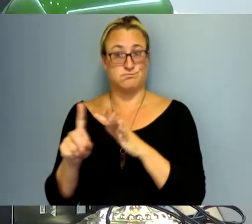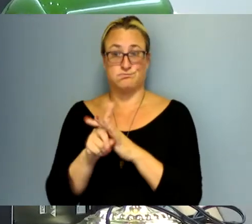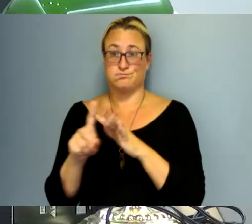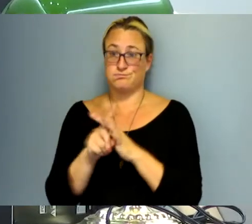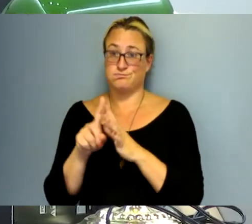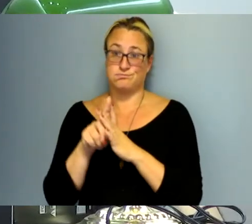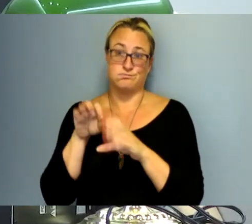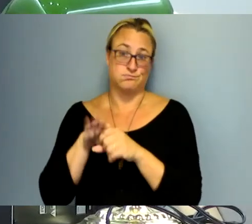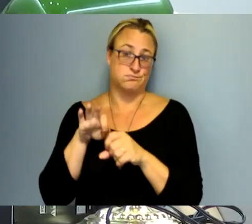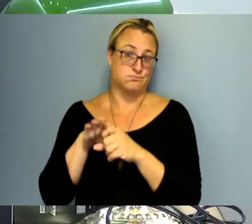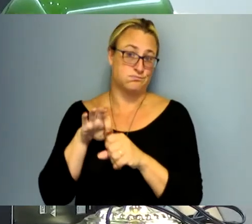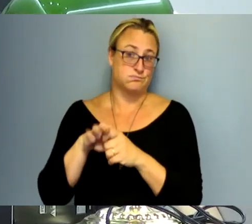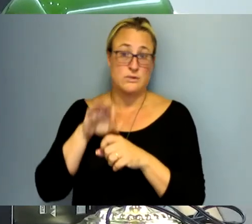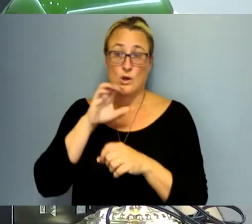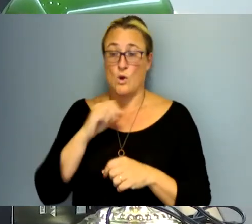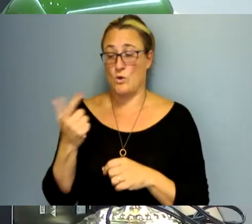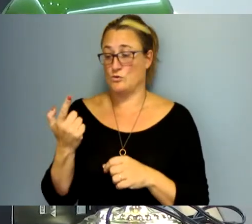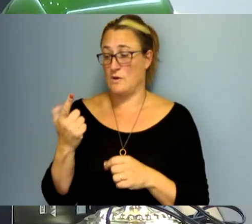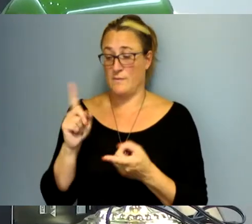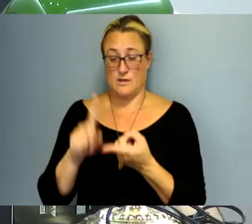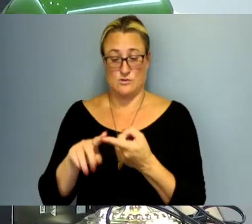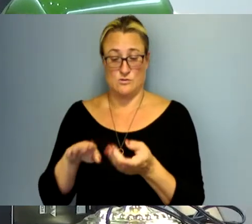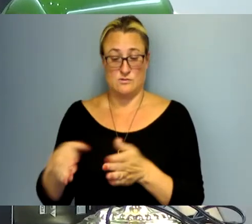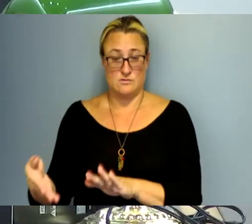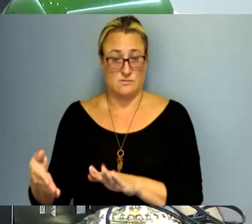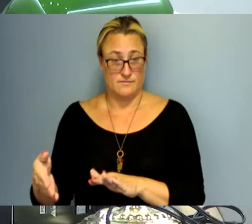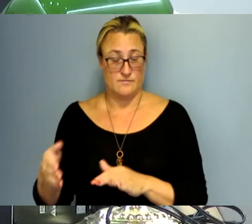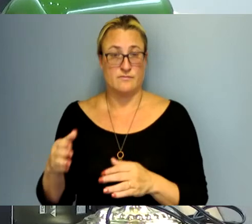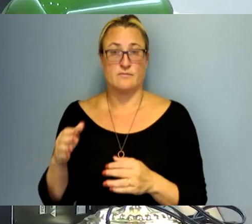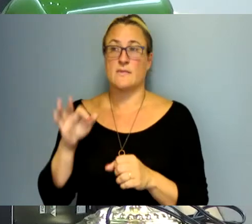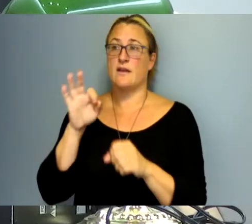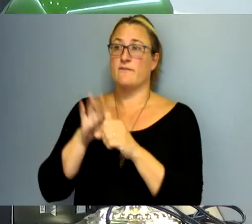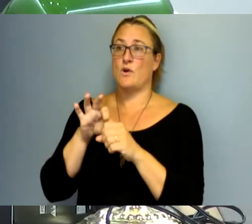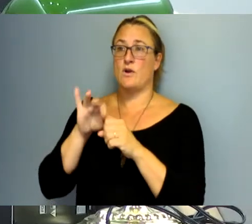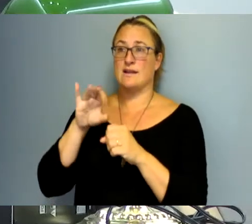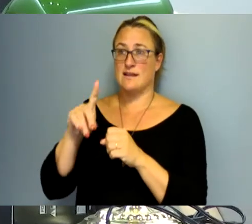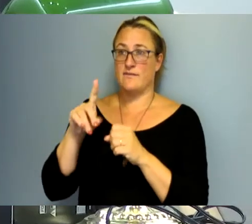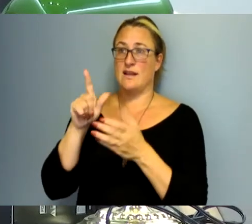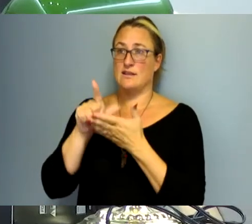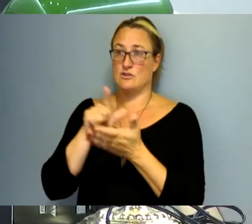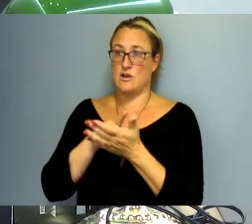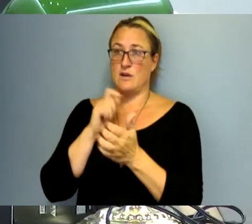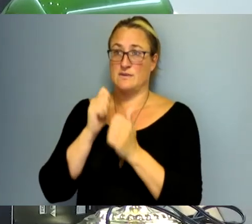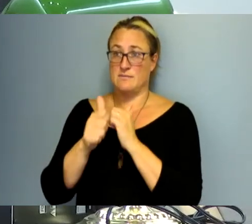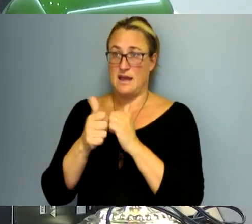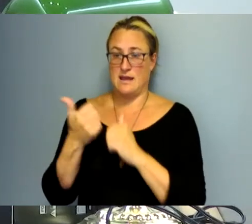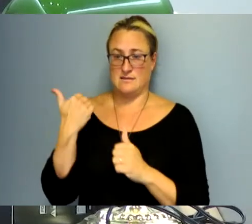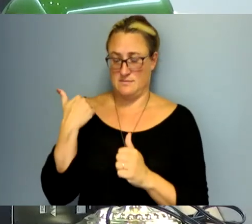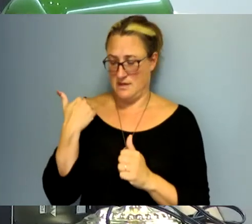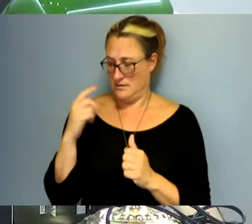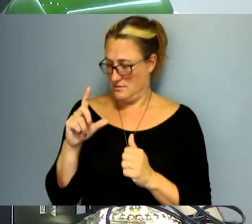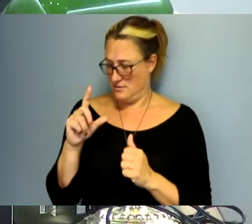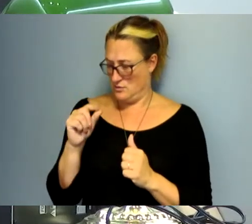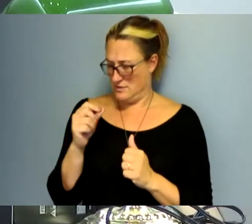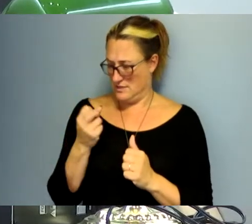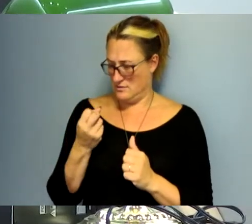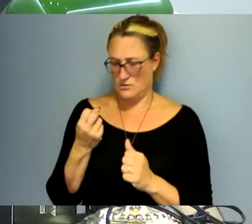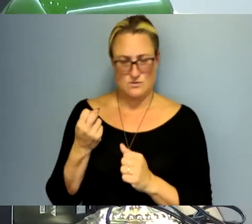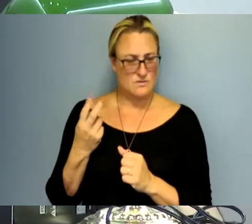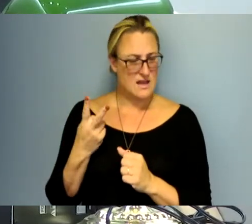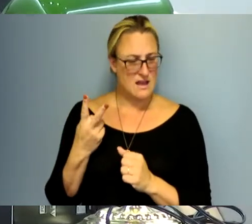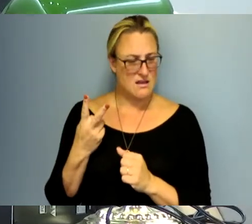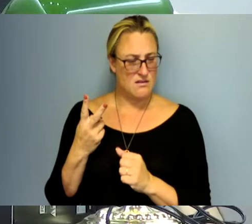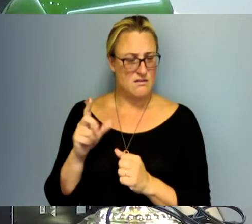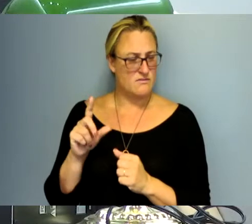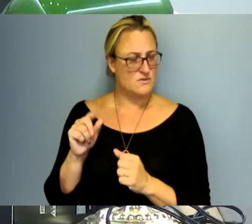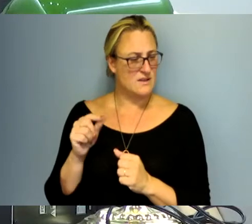21. And when the voter identification law was passed back in 2012, I think it was passed, or 2011, something